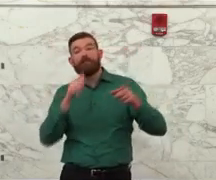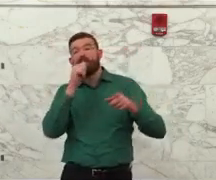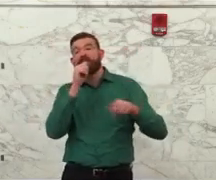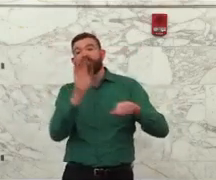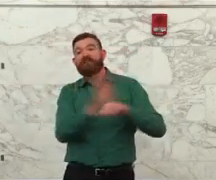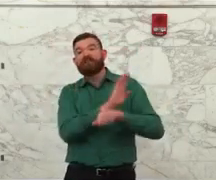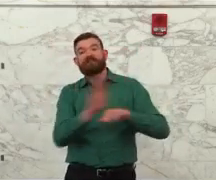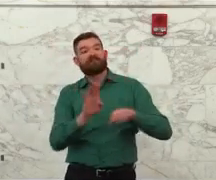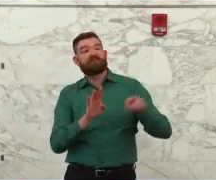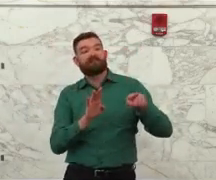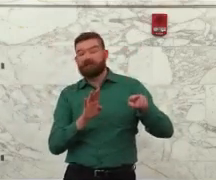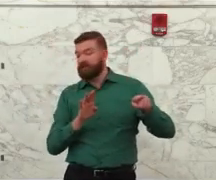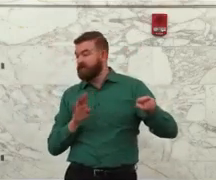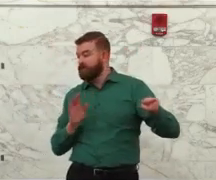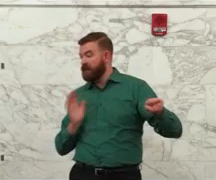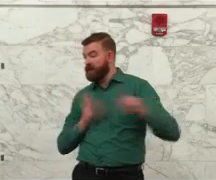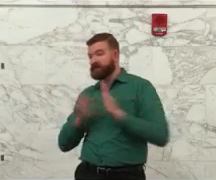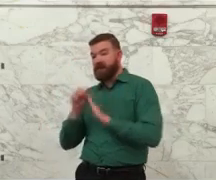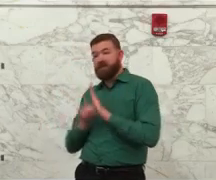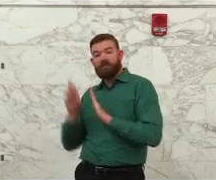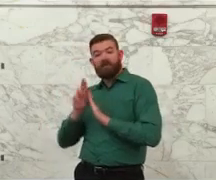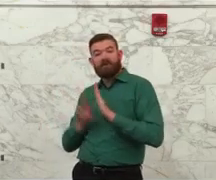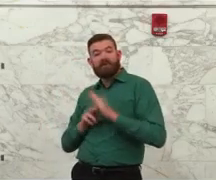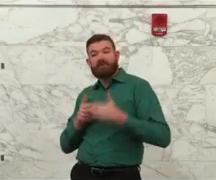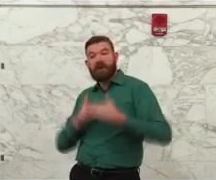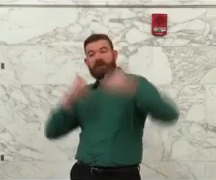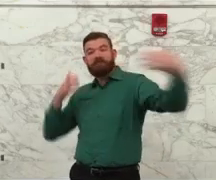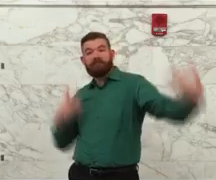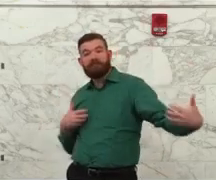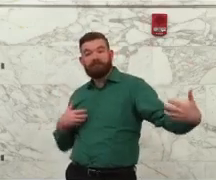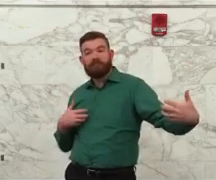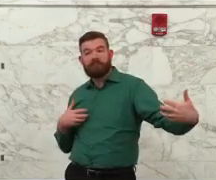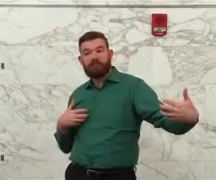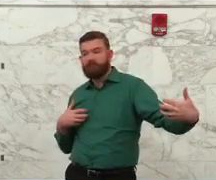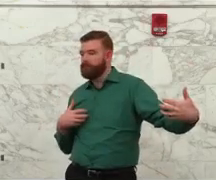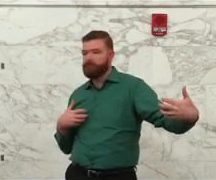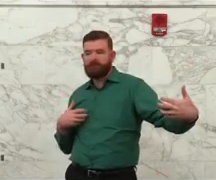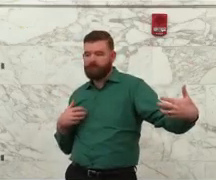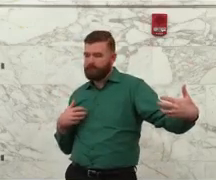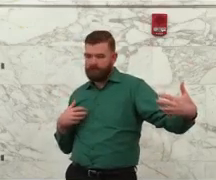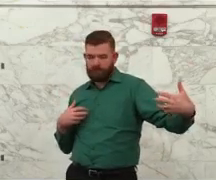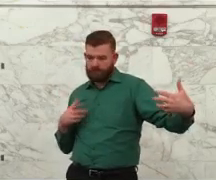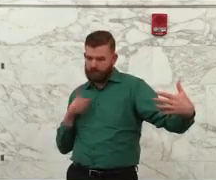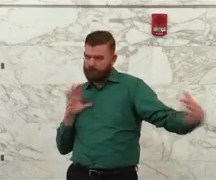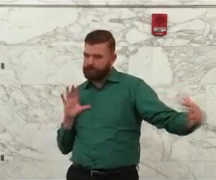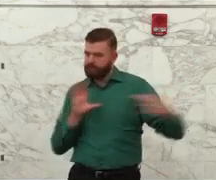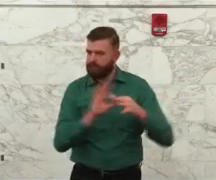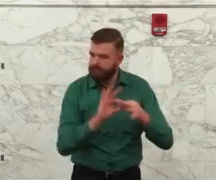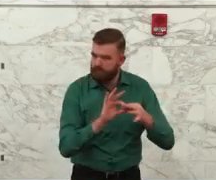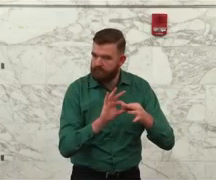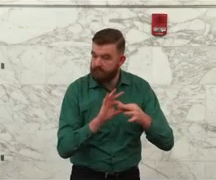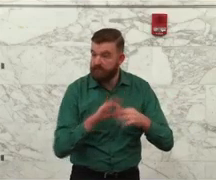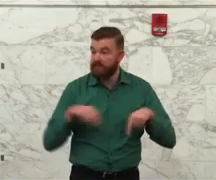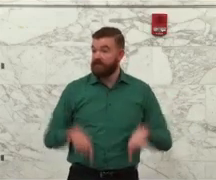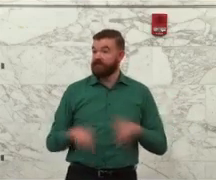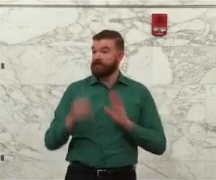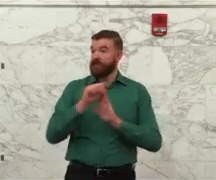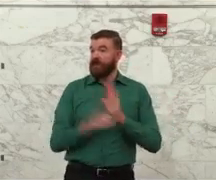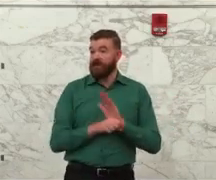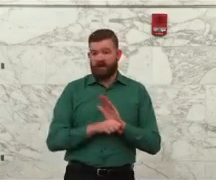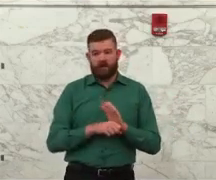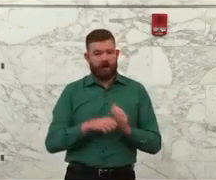to do so at the state level. And so we are doing that, and we've been doing it since last Sunday. Each department, Judy's has a unique